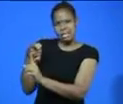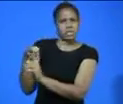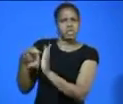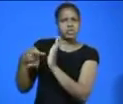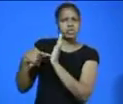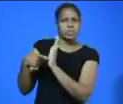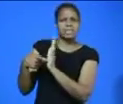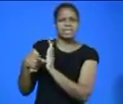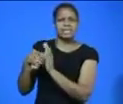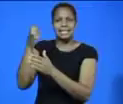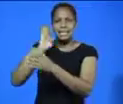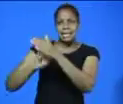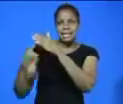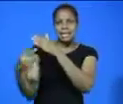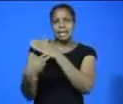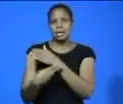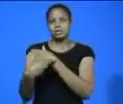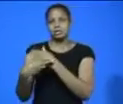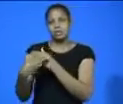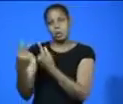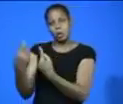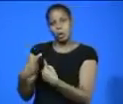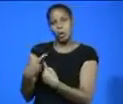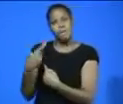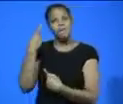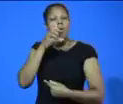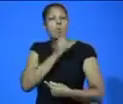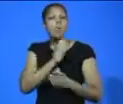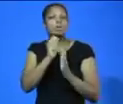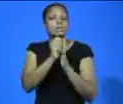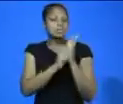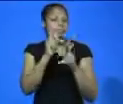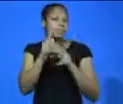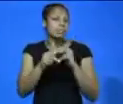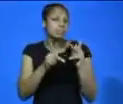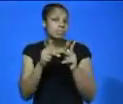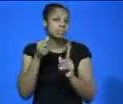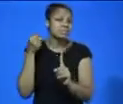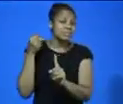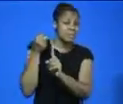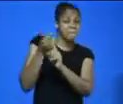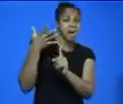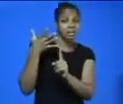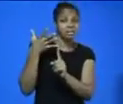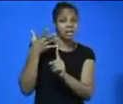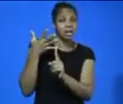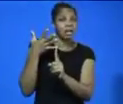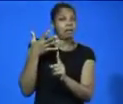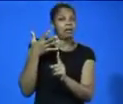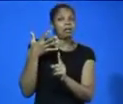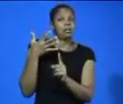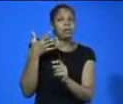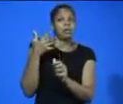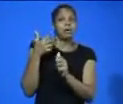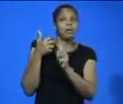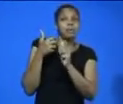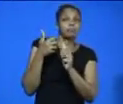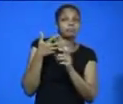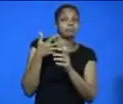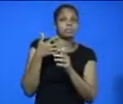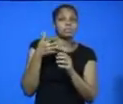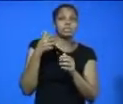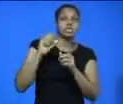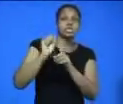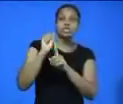come? For Old Testament people, so impacted by the issues of Mount Carmel,